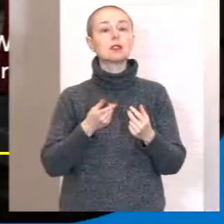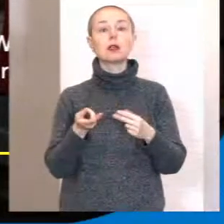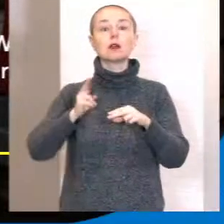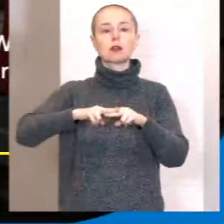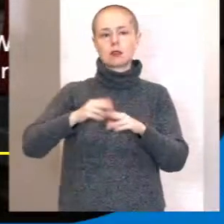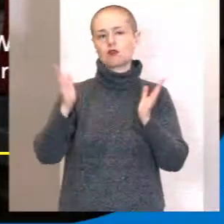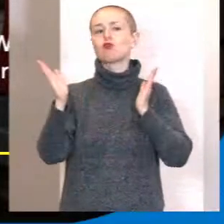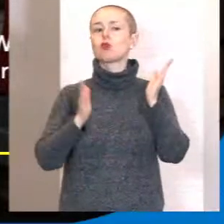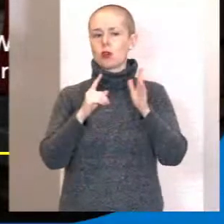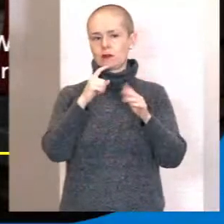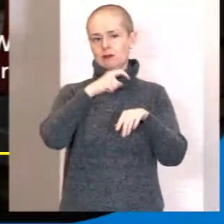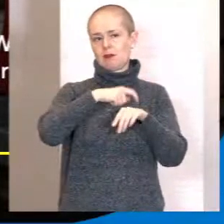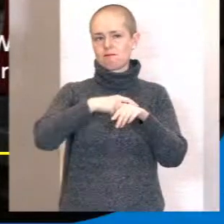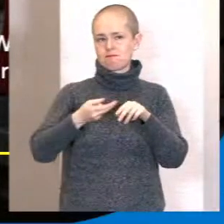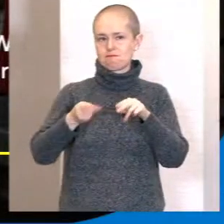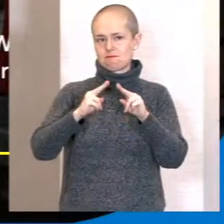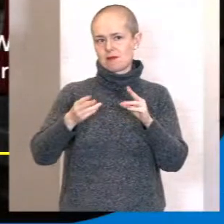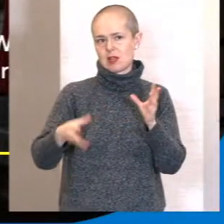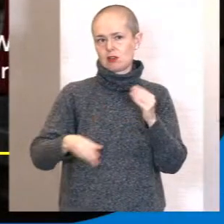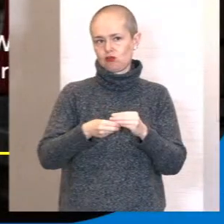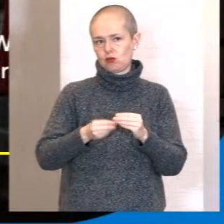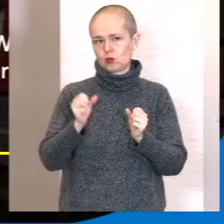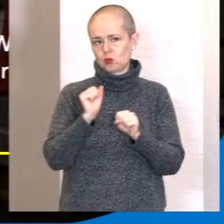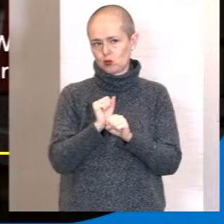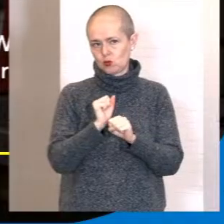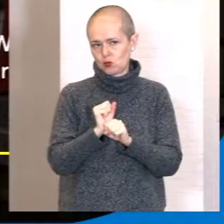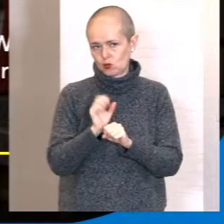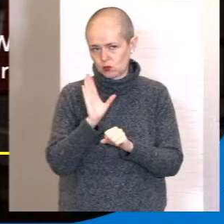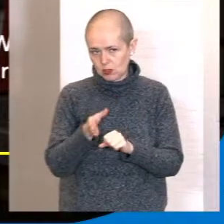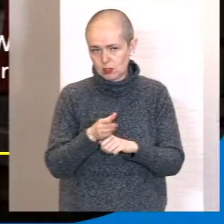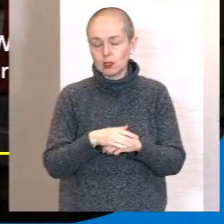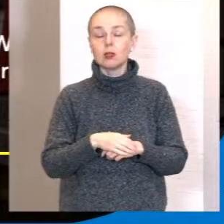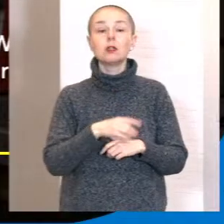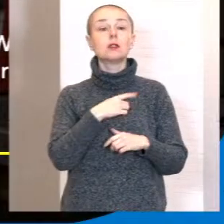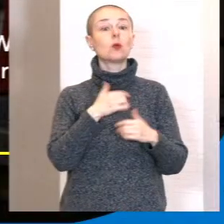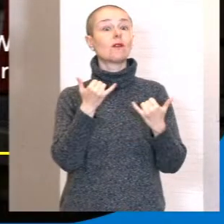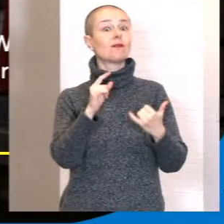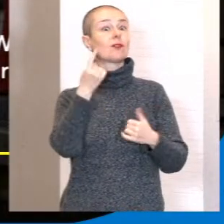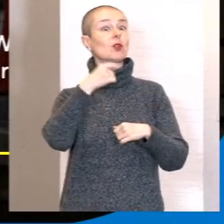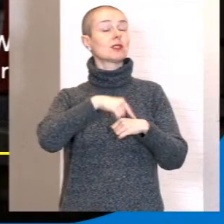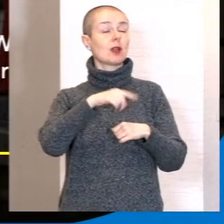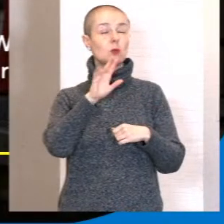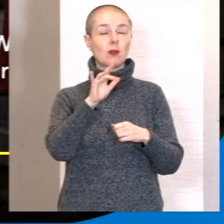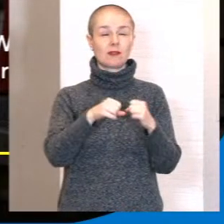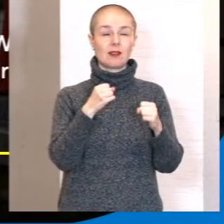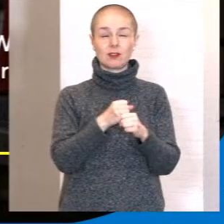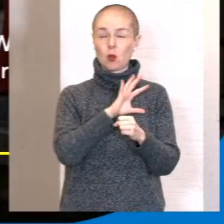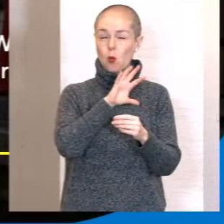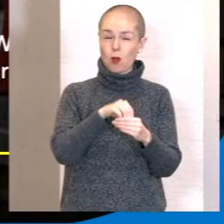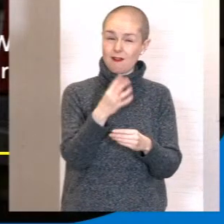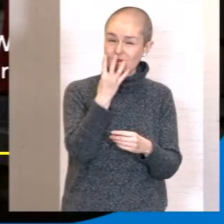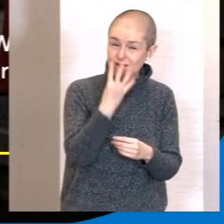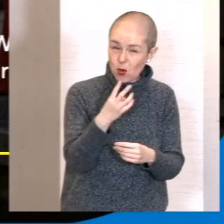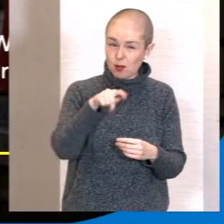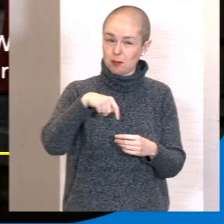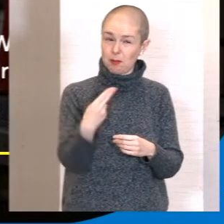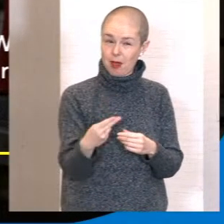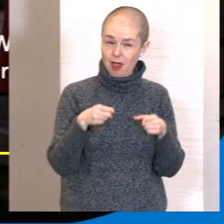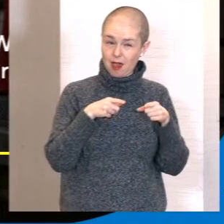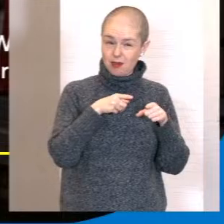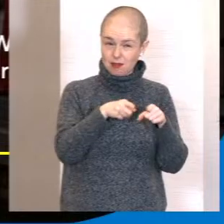Under the proposed capital plan, for the first time in 25 years, all 4 PATH lines would operate 7 days a week